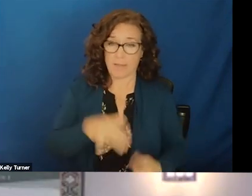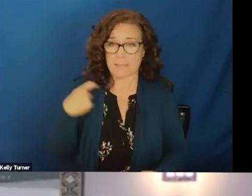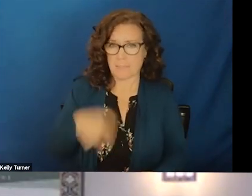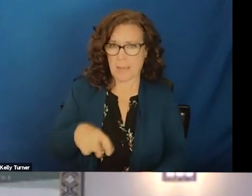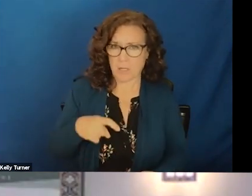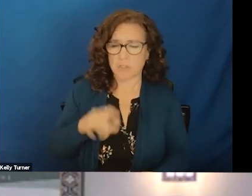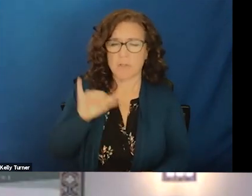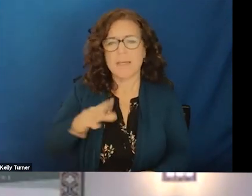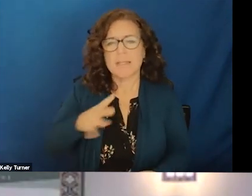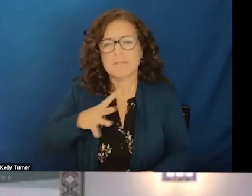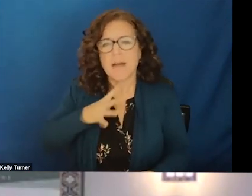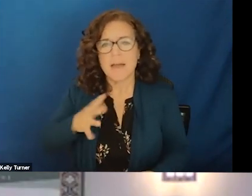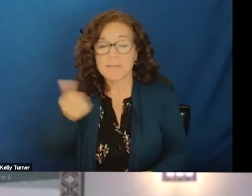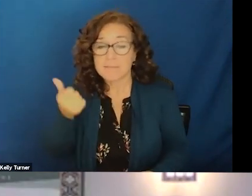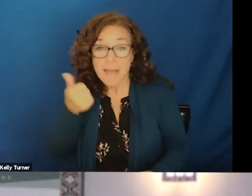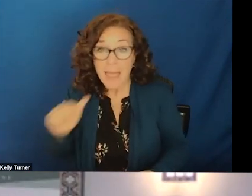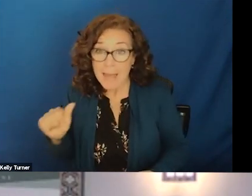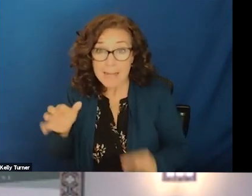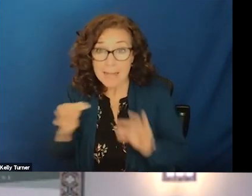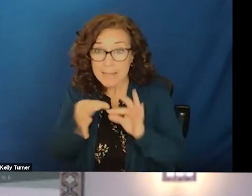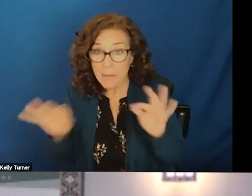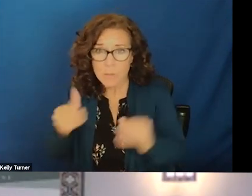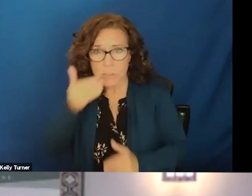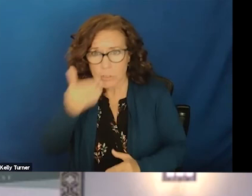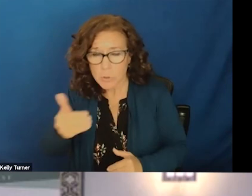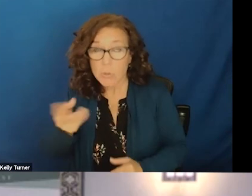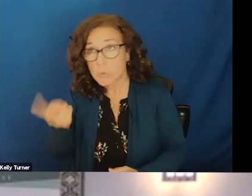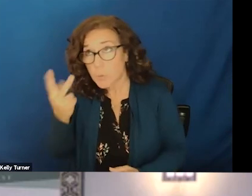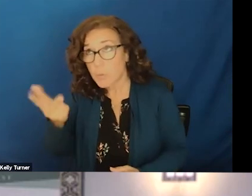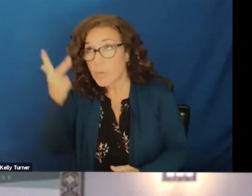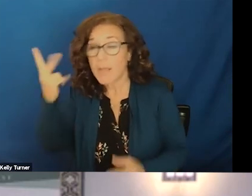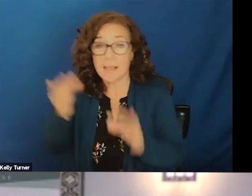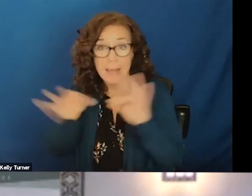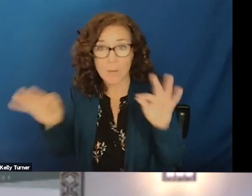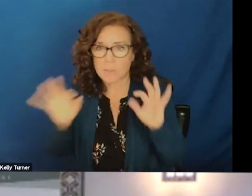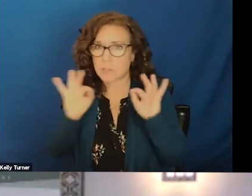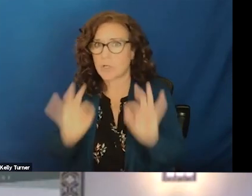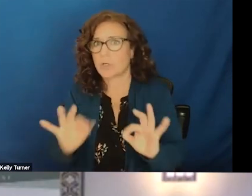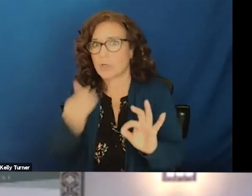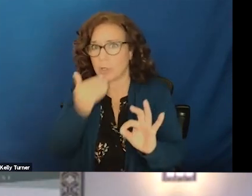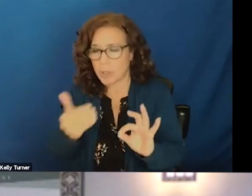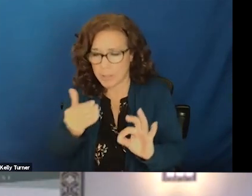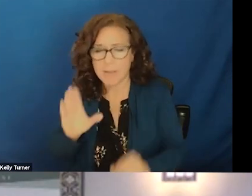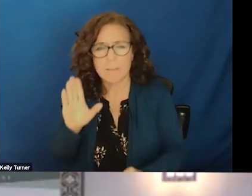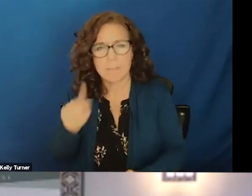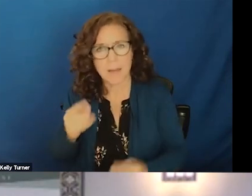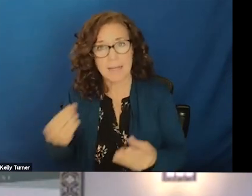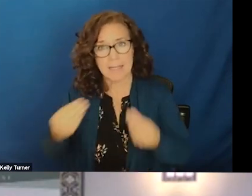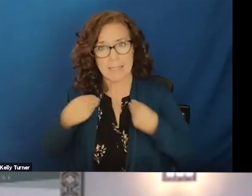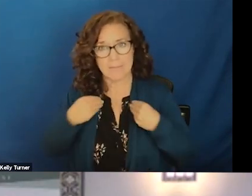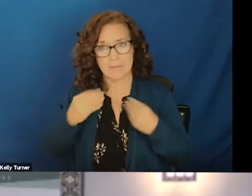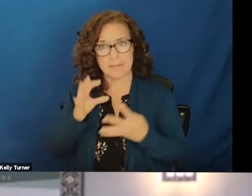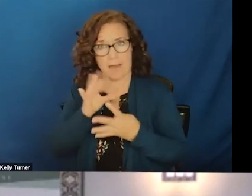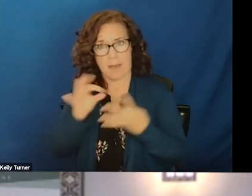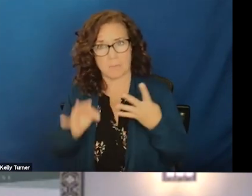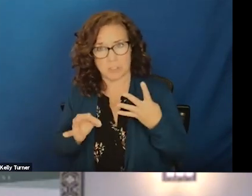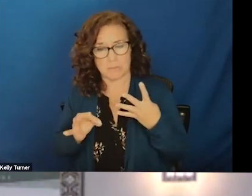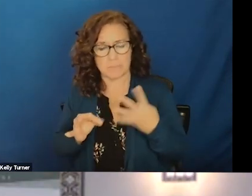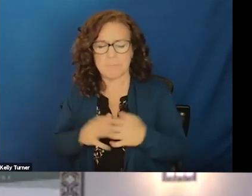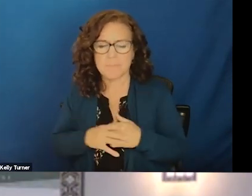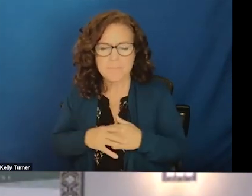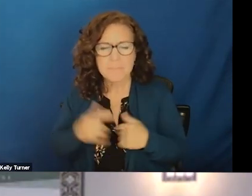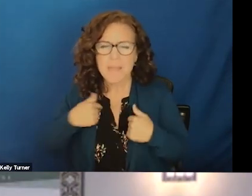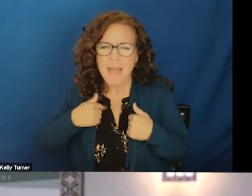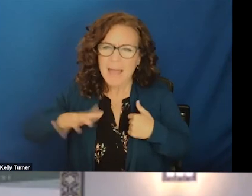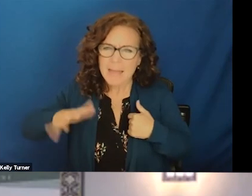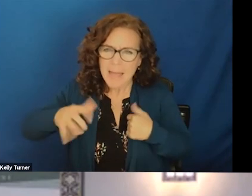Any language is good. 2 languages is good. 3 languages is good. But you should give us the options as parents. Perhaps I can kind of